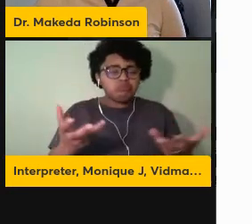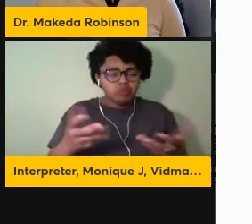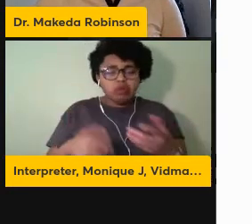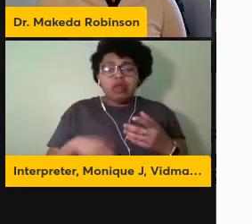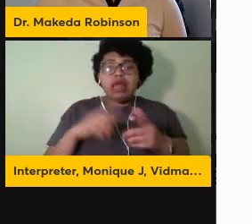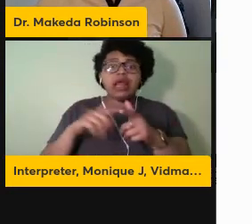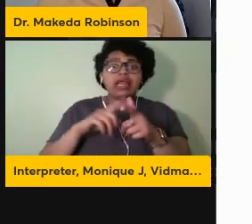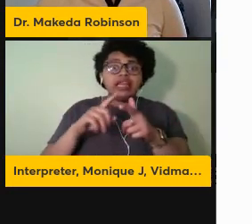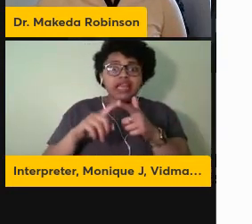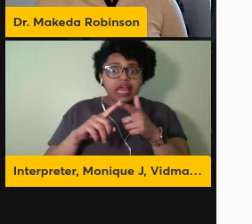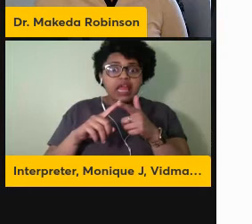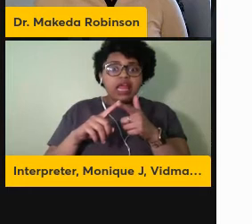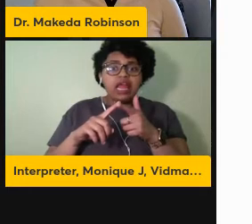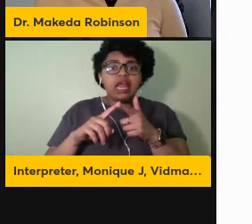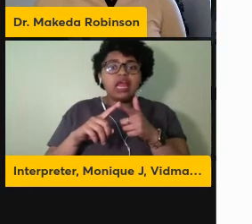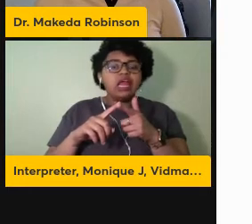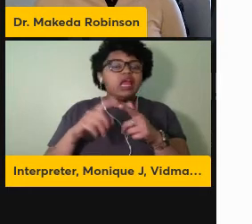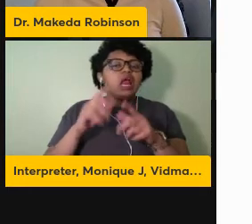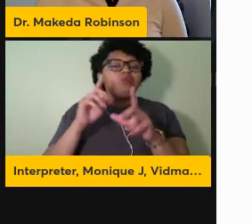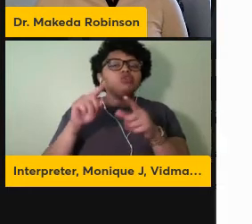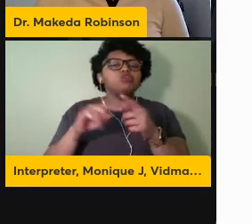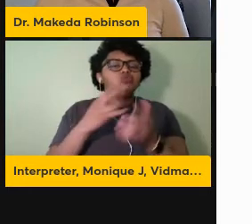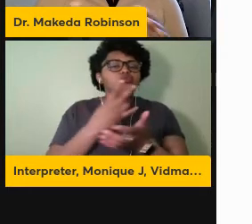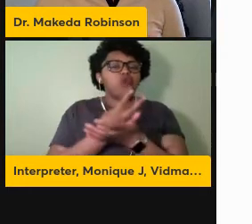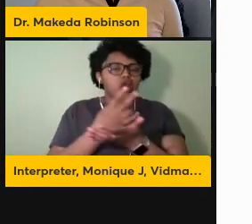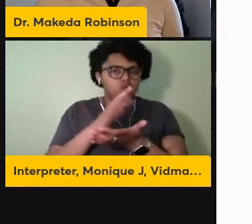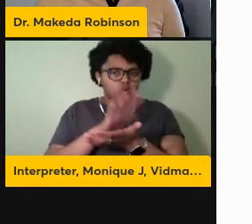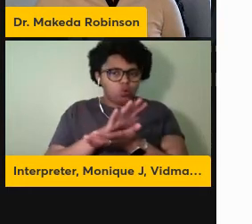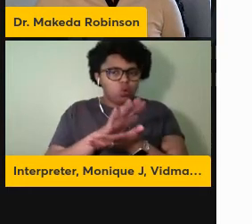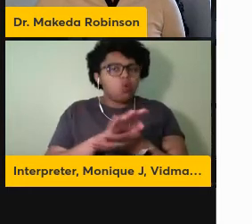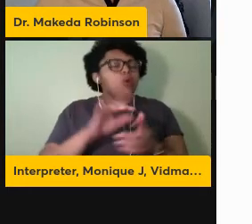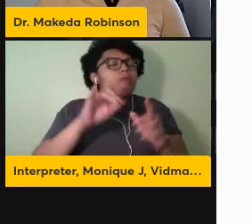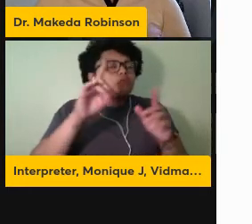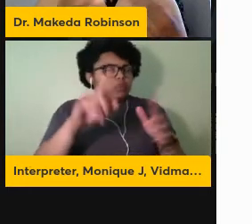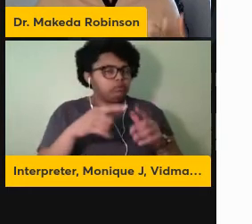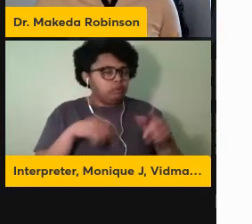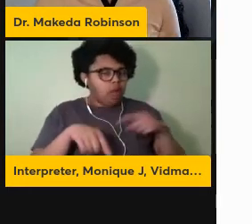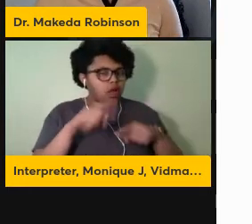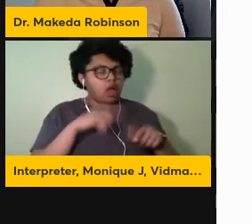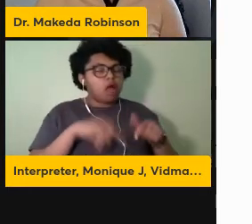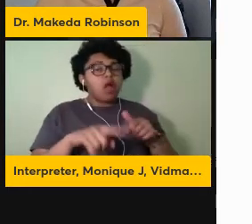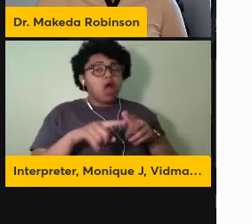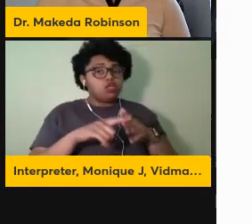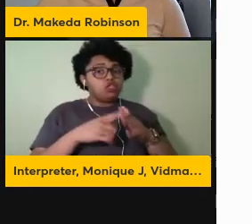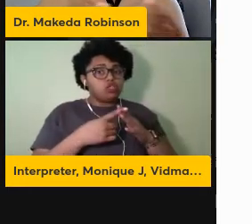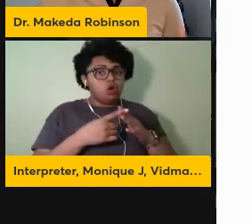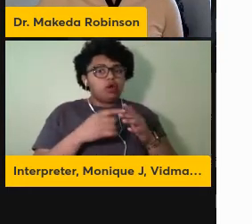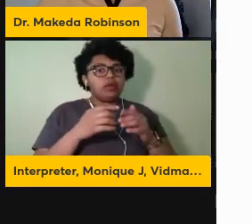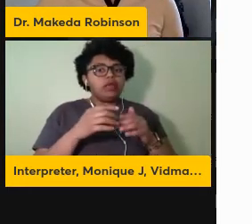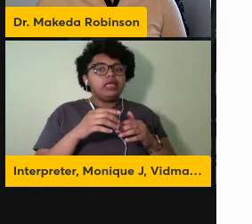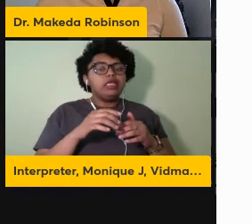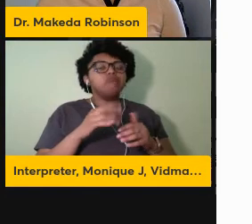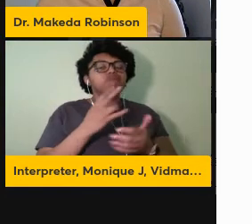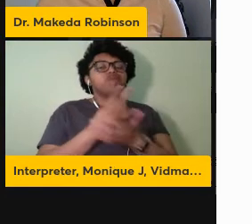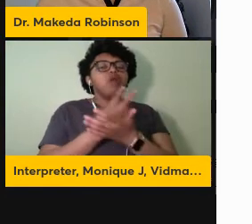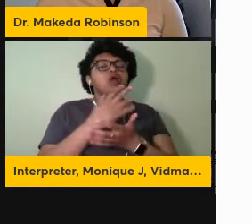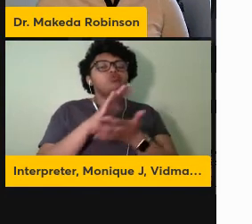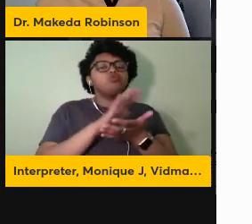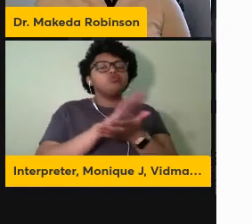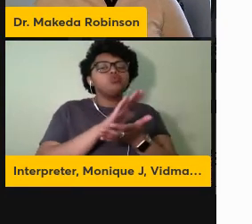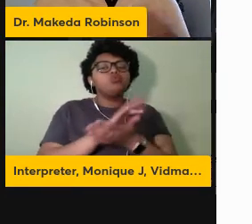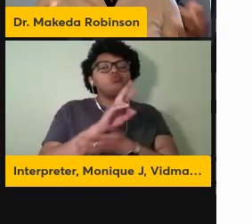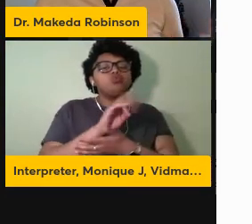in 2015. And right around the time that I was beginning to wrap up and put together my